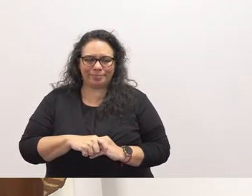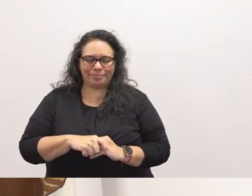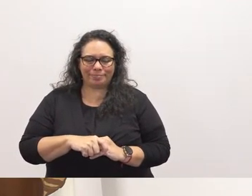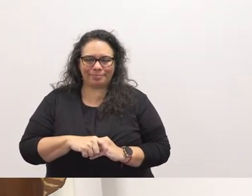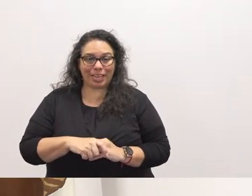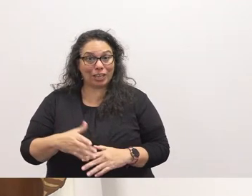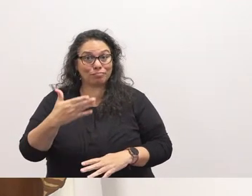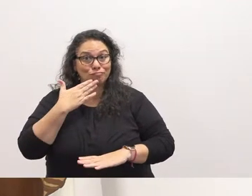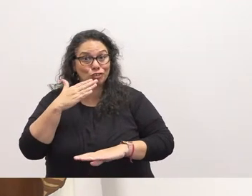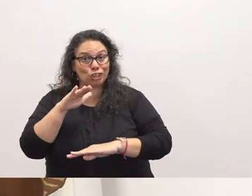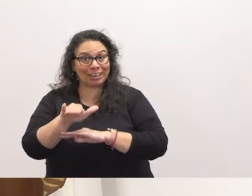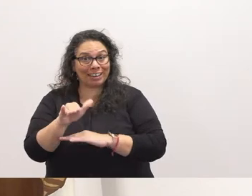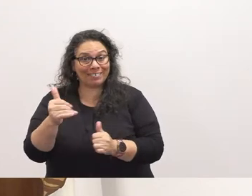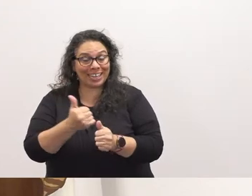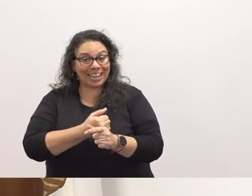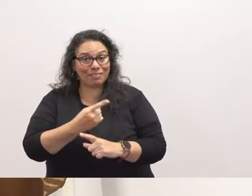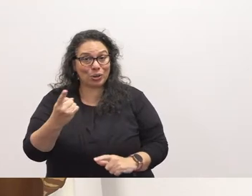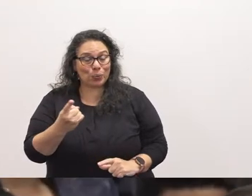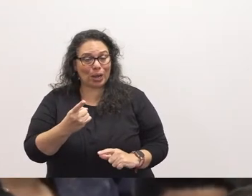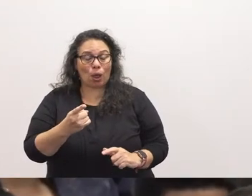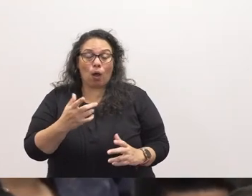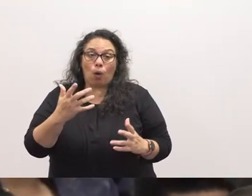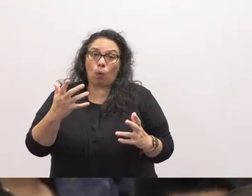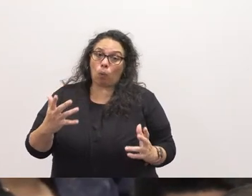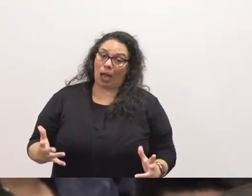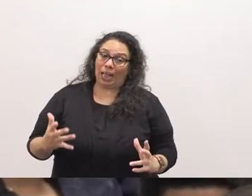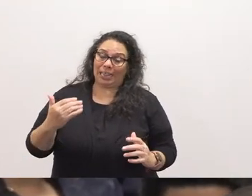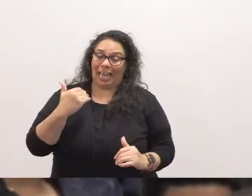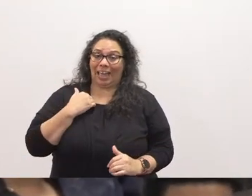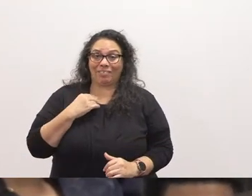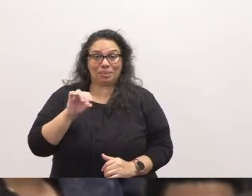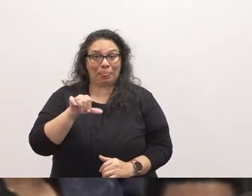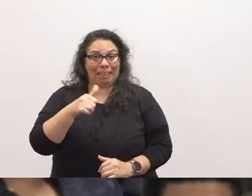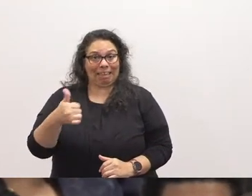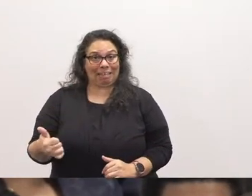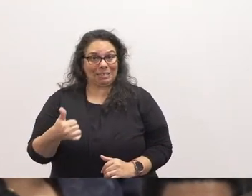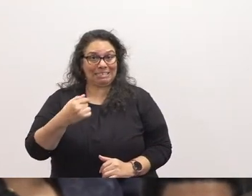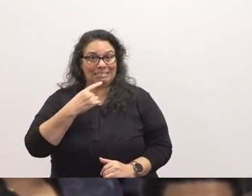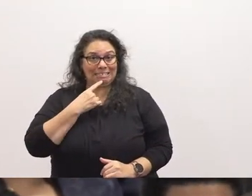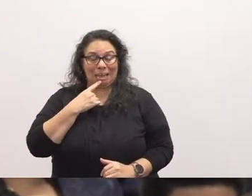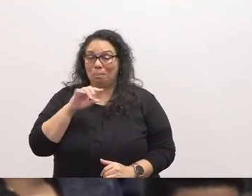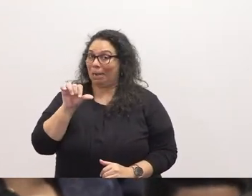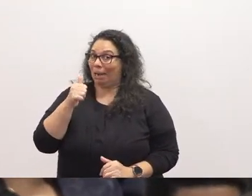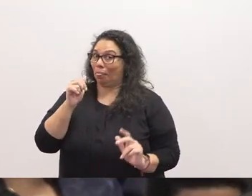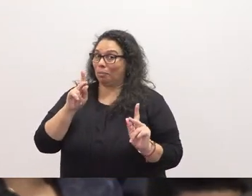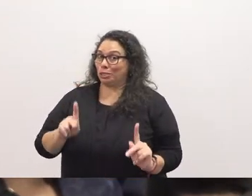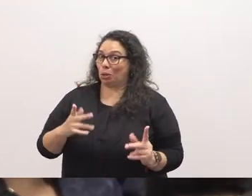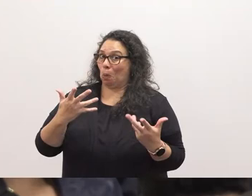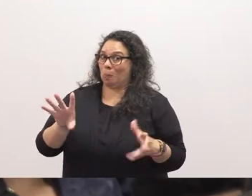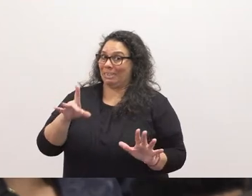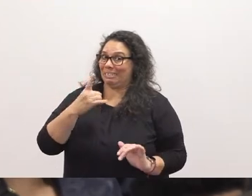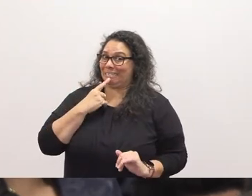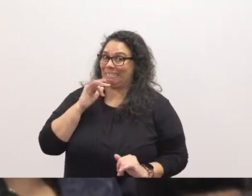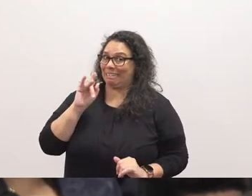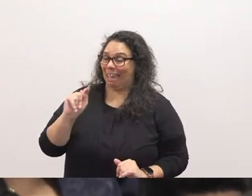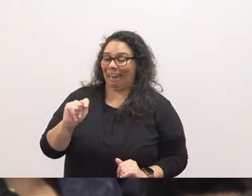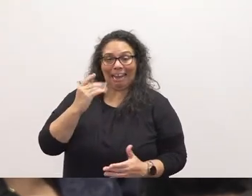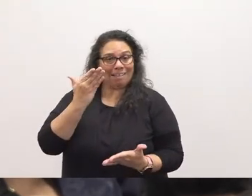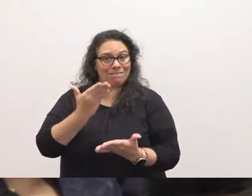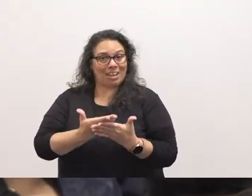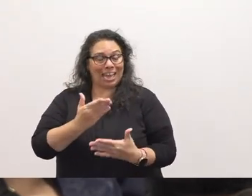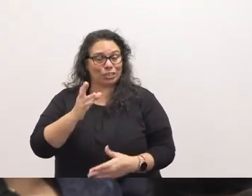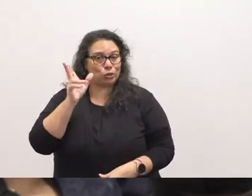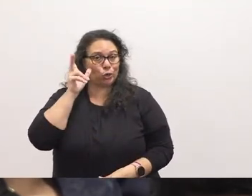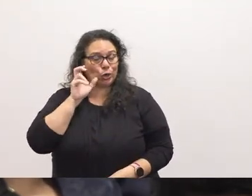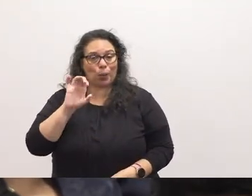Good evening, everyone. Well, I had something else I was going to say, but somebody else already said. And in fact, you heard about Chloe